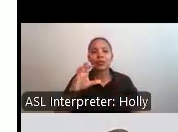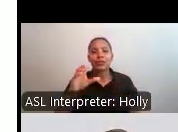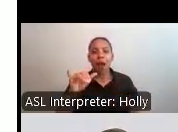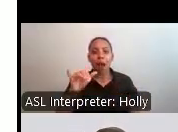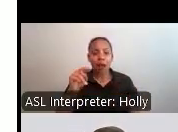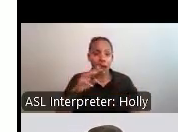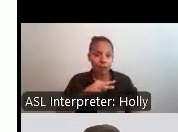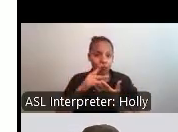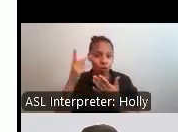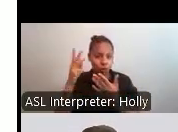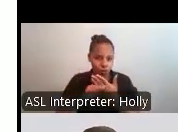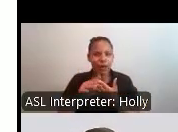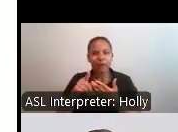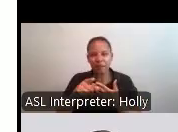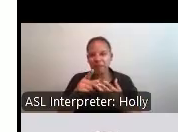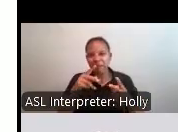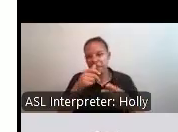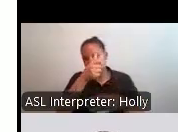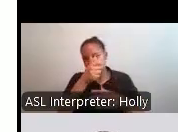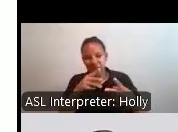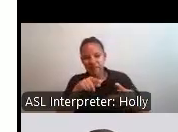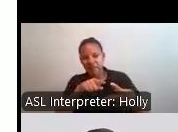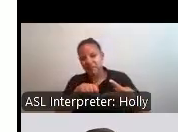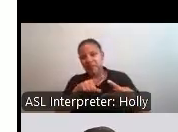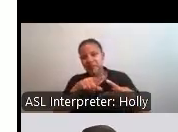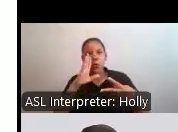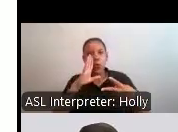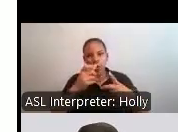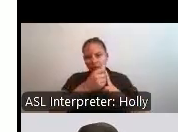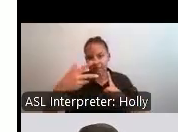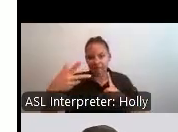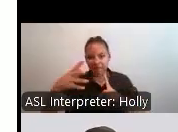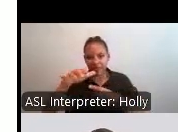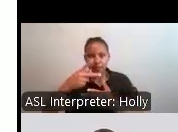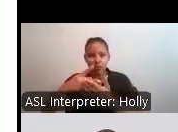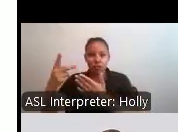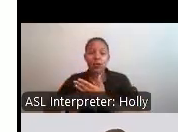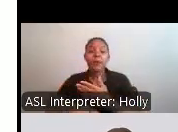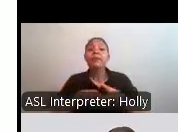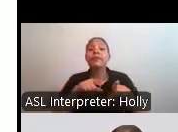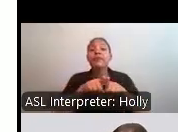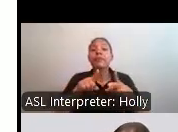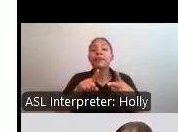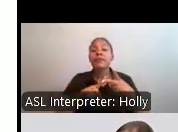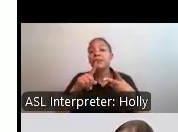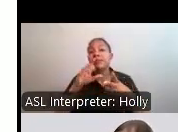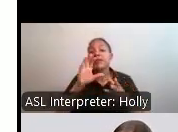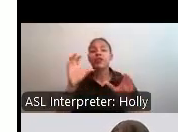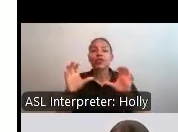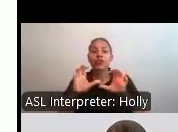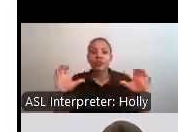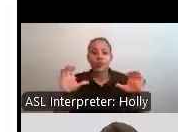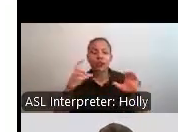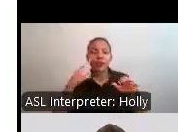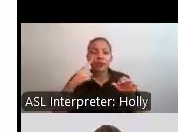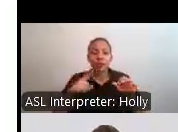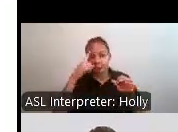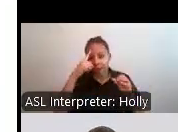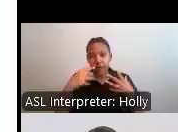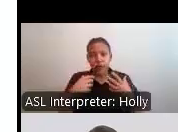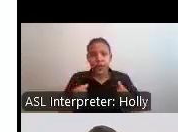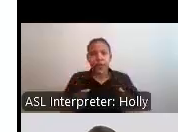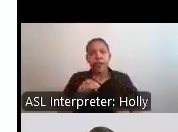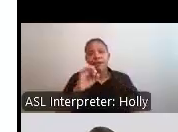when they present. And Lindsay is also certified in mental health first aid, and she's a work incentives practitioner.